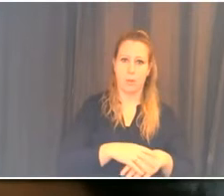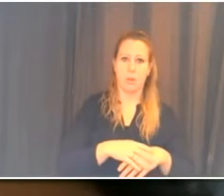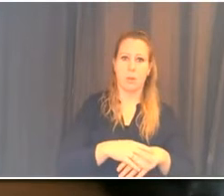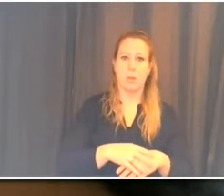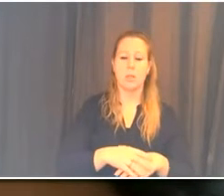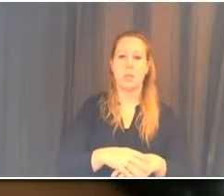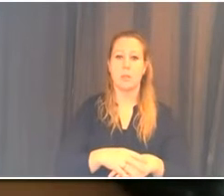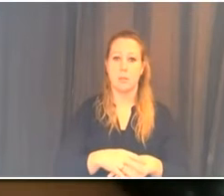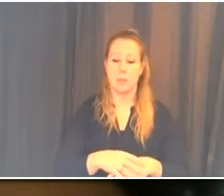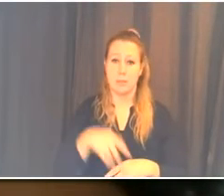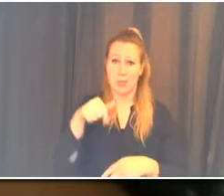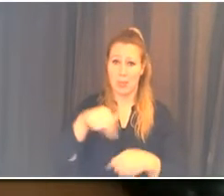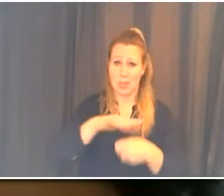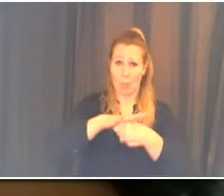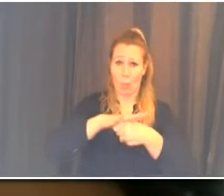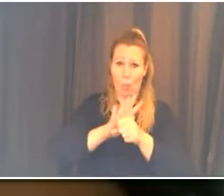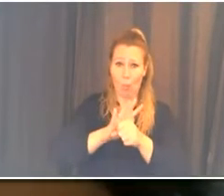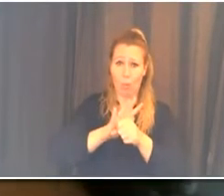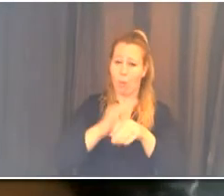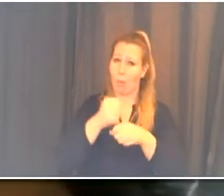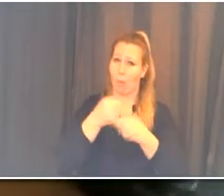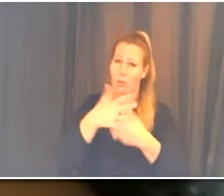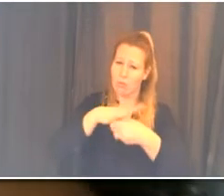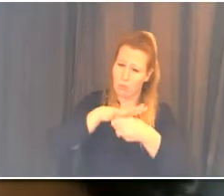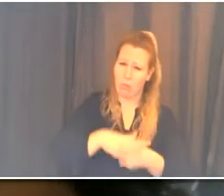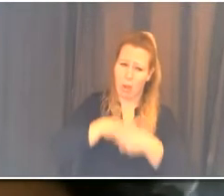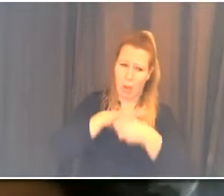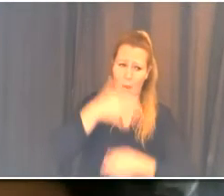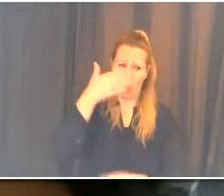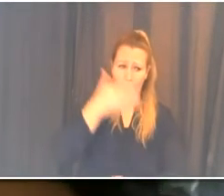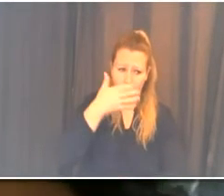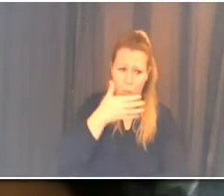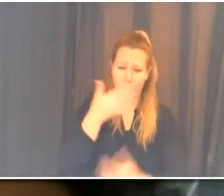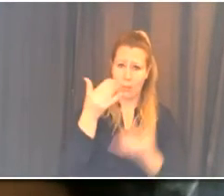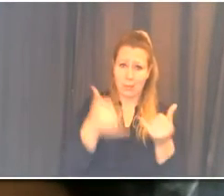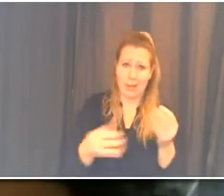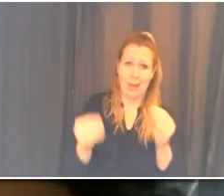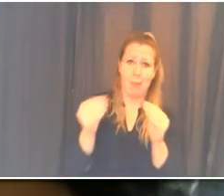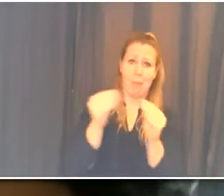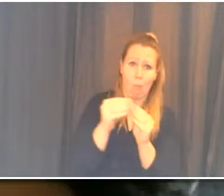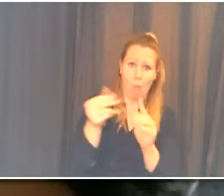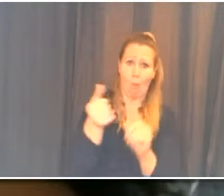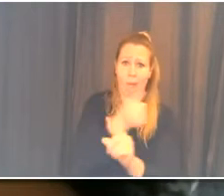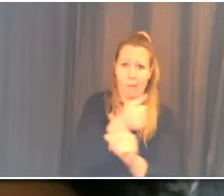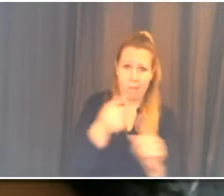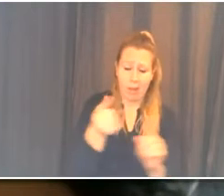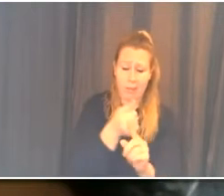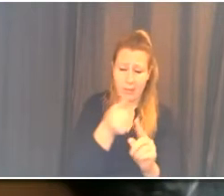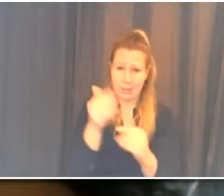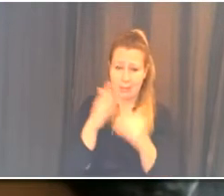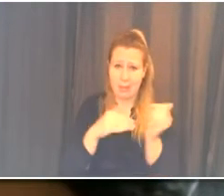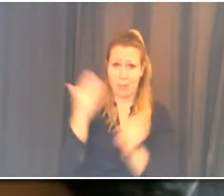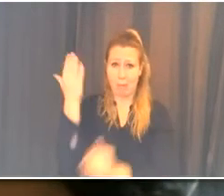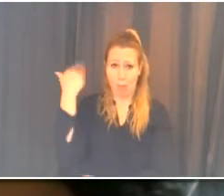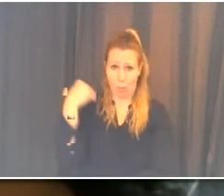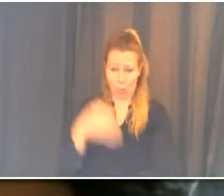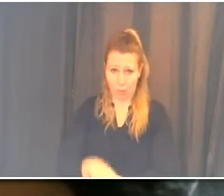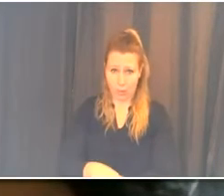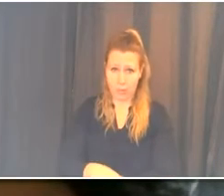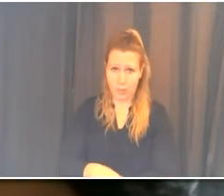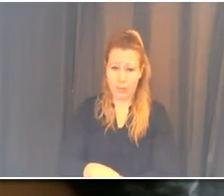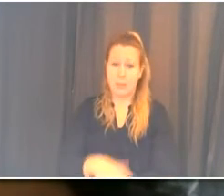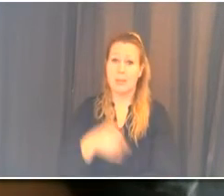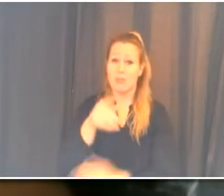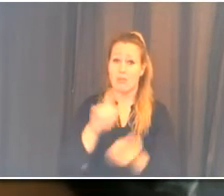live to meet this need we continue to accept referrals and conduct intake telephonically including referrals from the